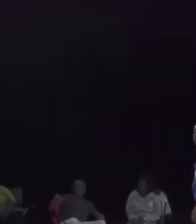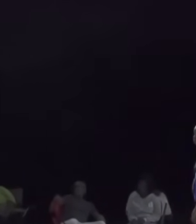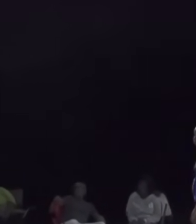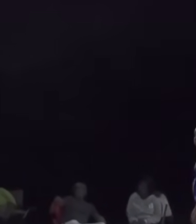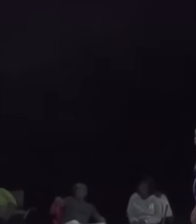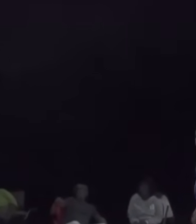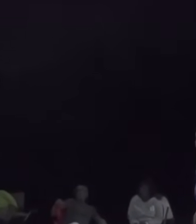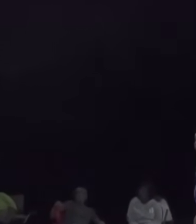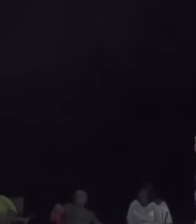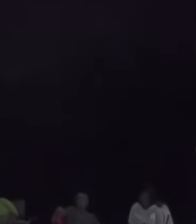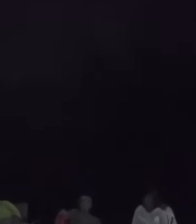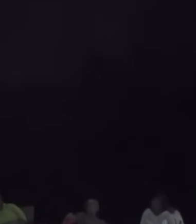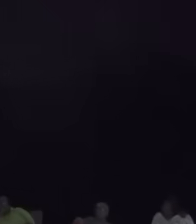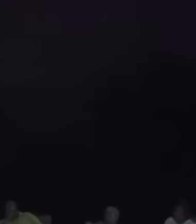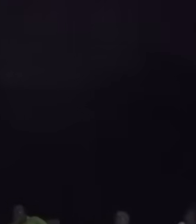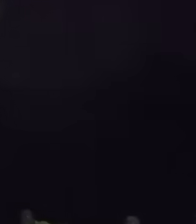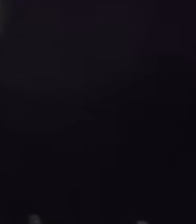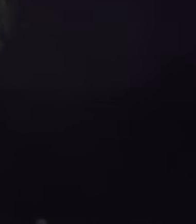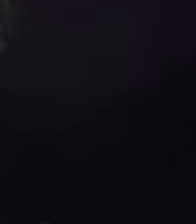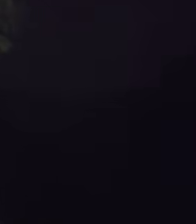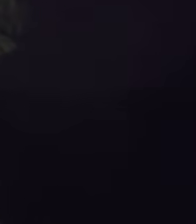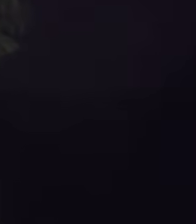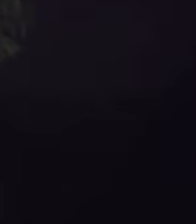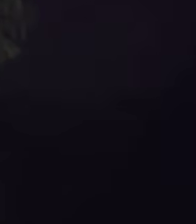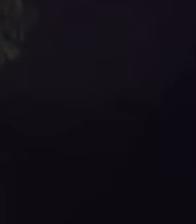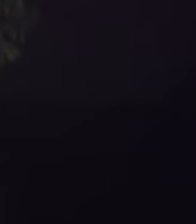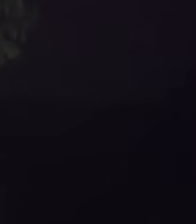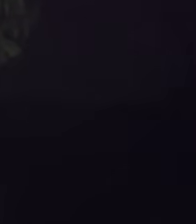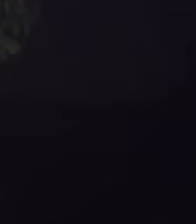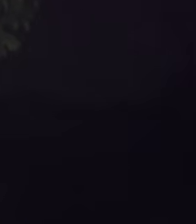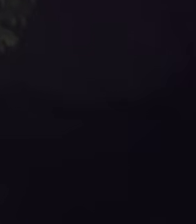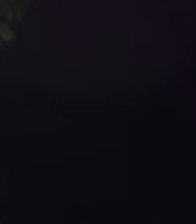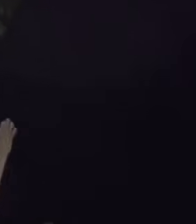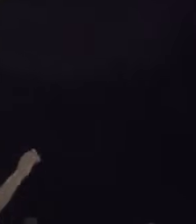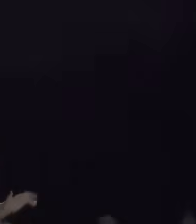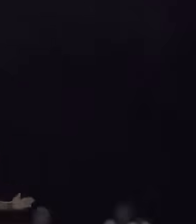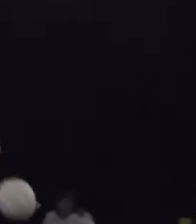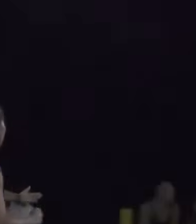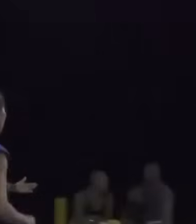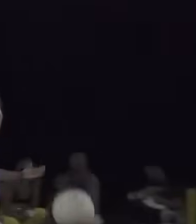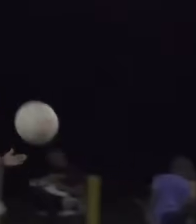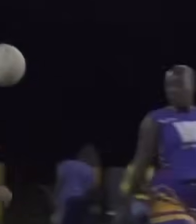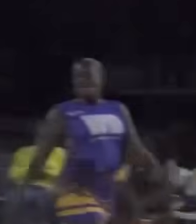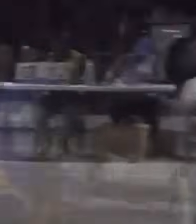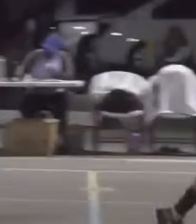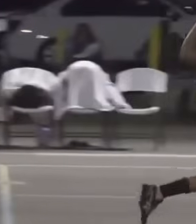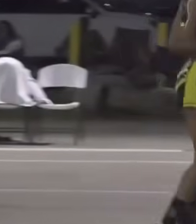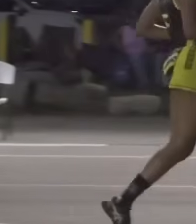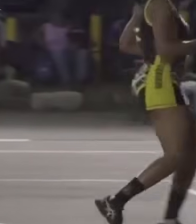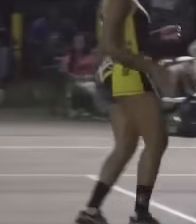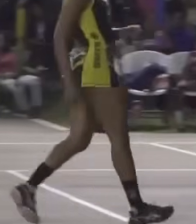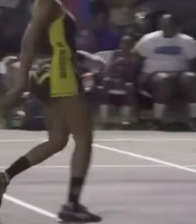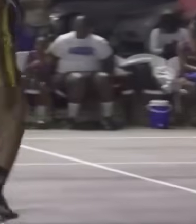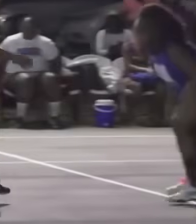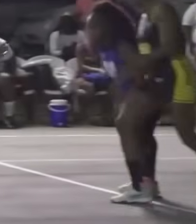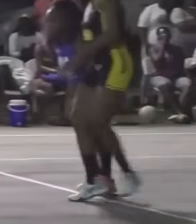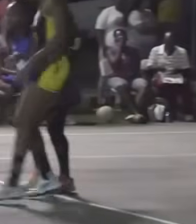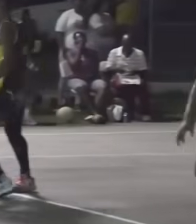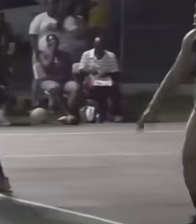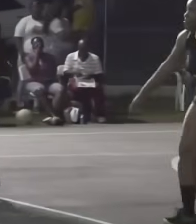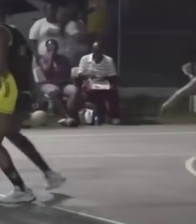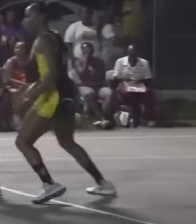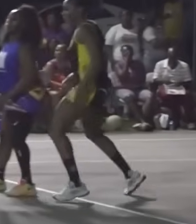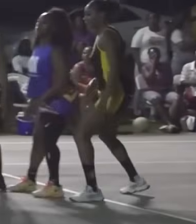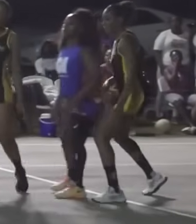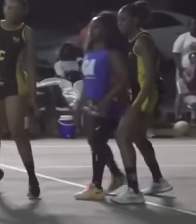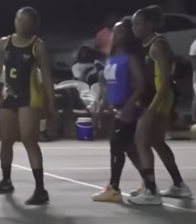Brianna Holder and Shonika Wharton had their work cut out. Wharton with her first goal. This was an encounter featuring